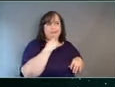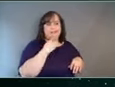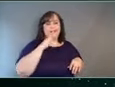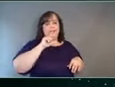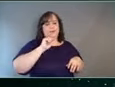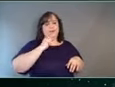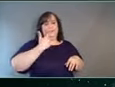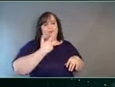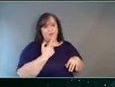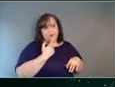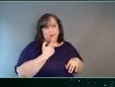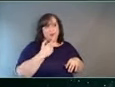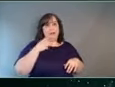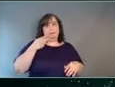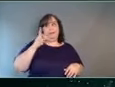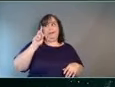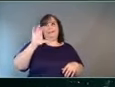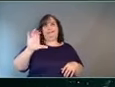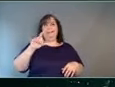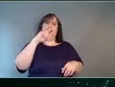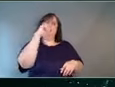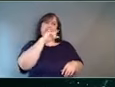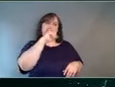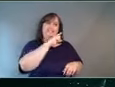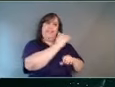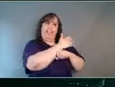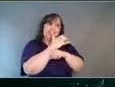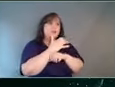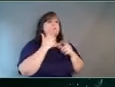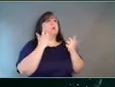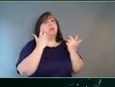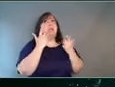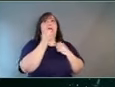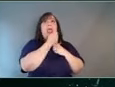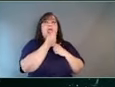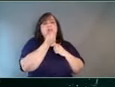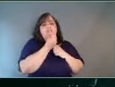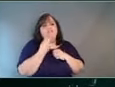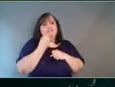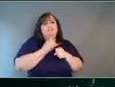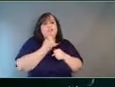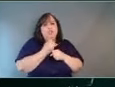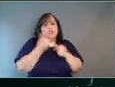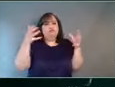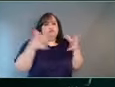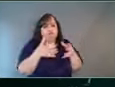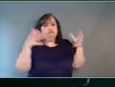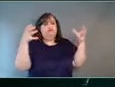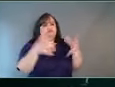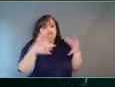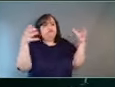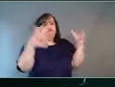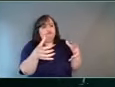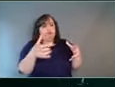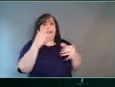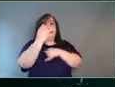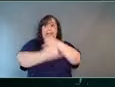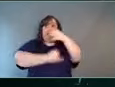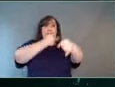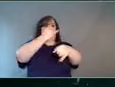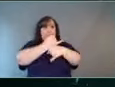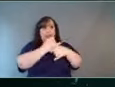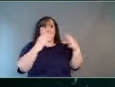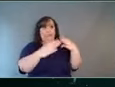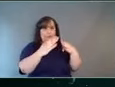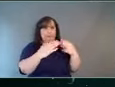couple of years, the international community comes together to discuss how to respond if there were an asteroid that